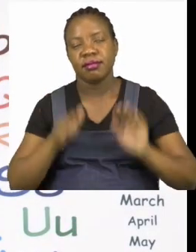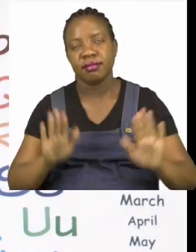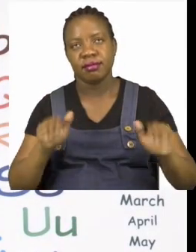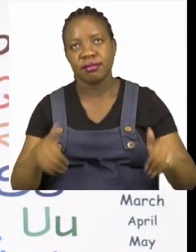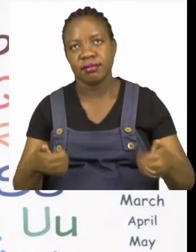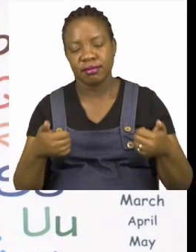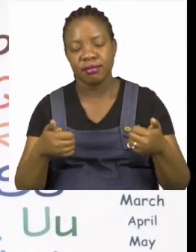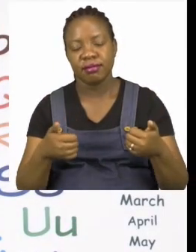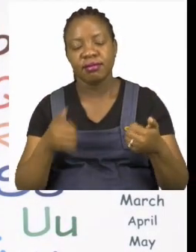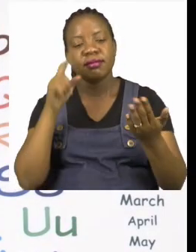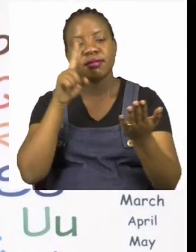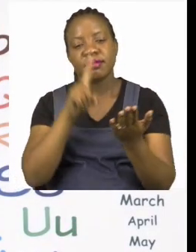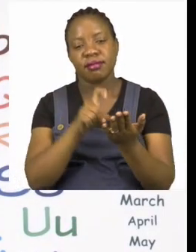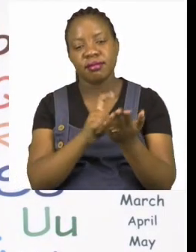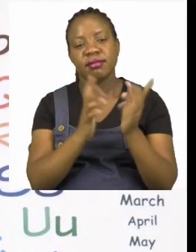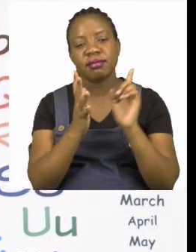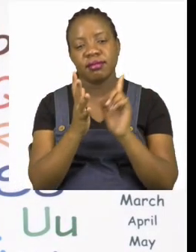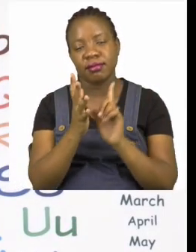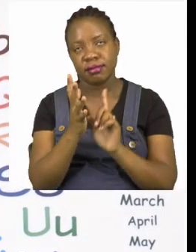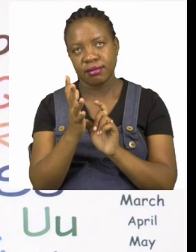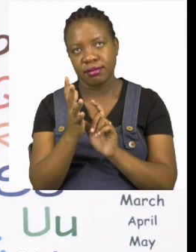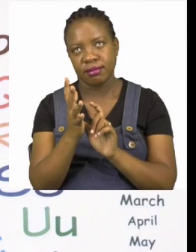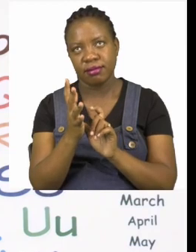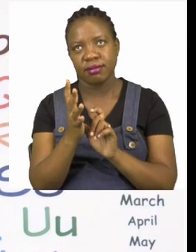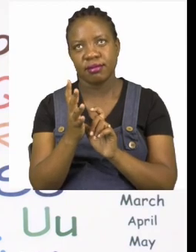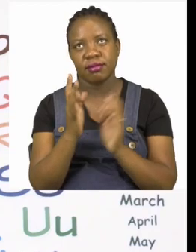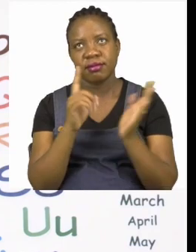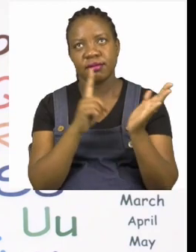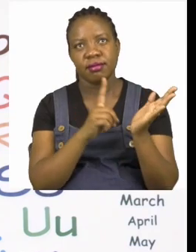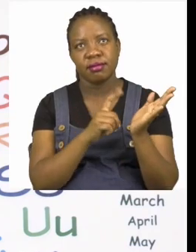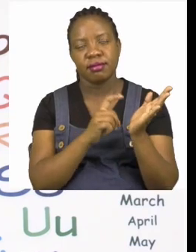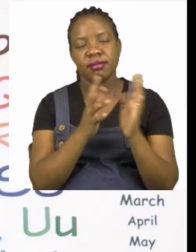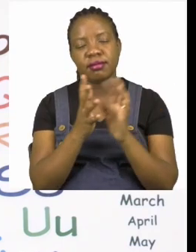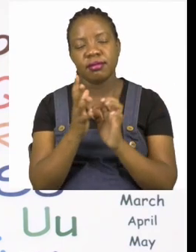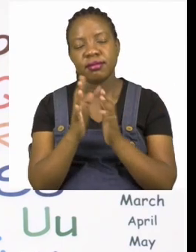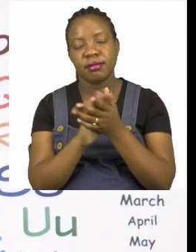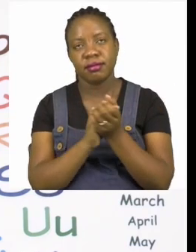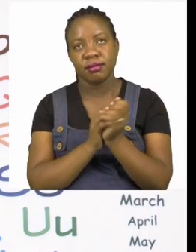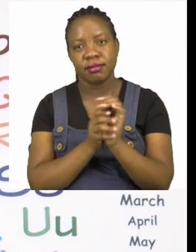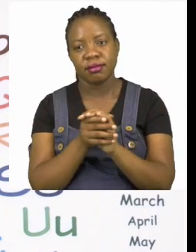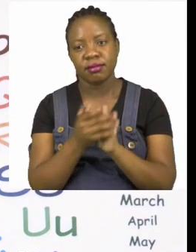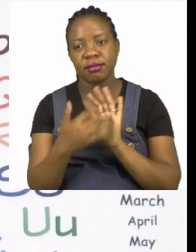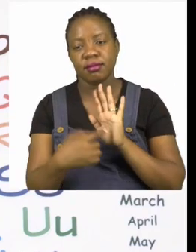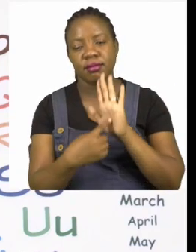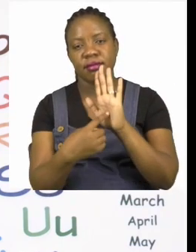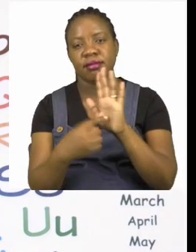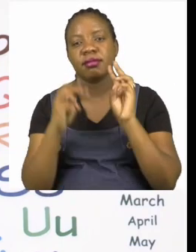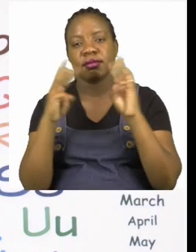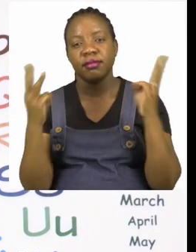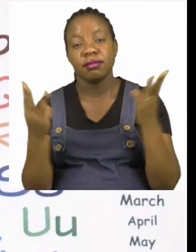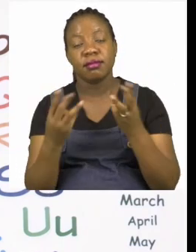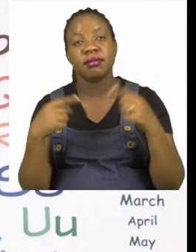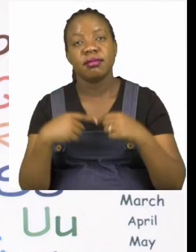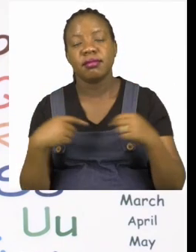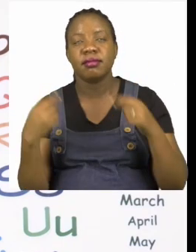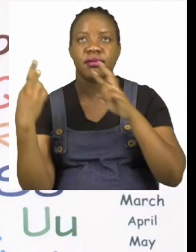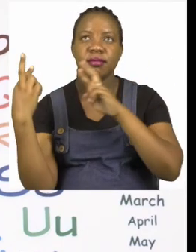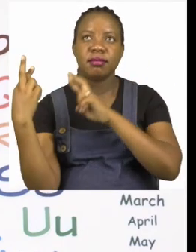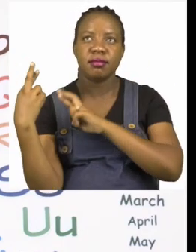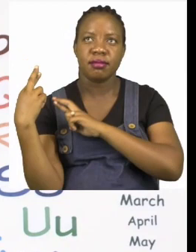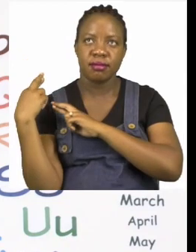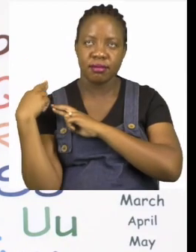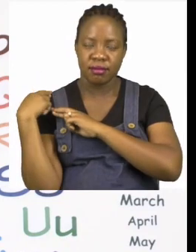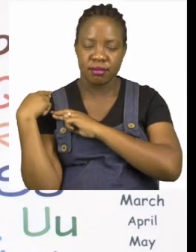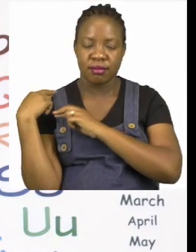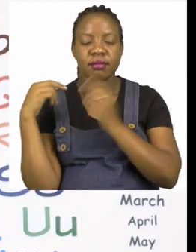to sanitize. Remember, sanitizing shows the world that we are responsible, so make sure that you sanitize